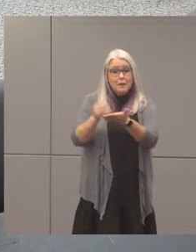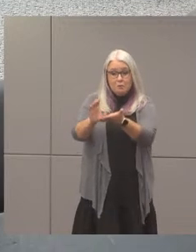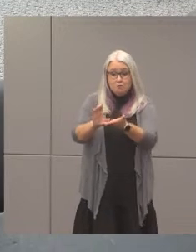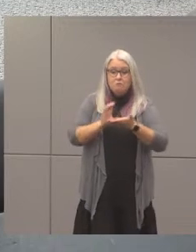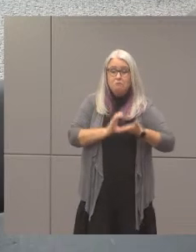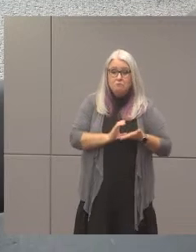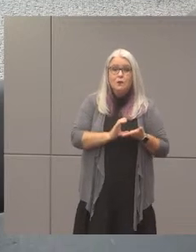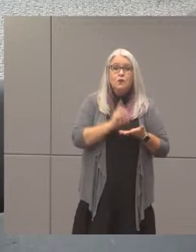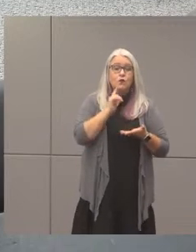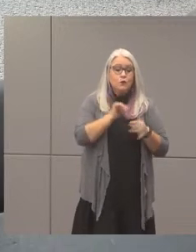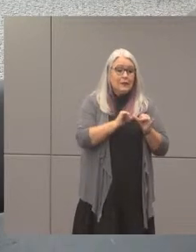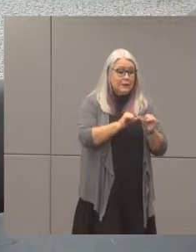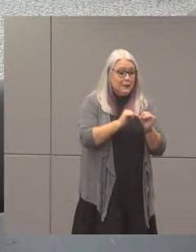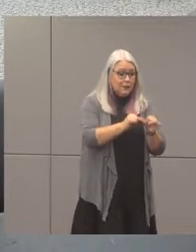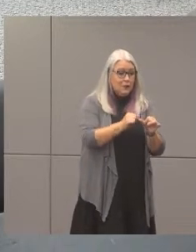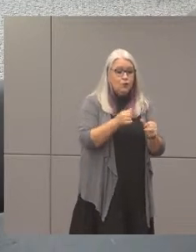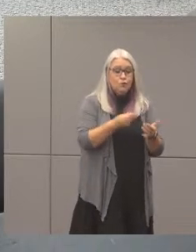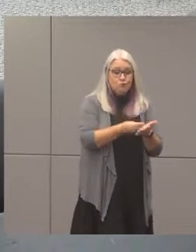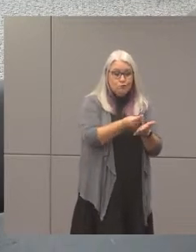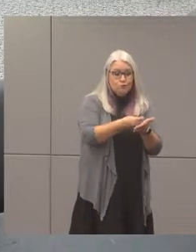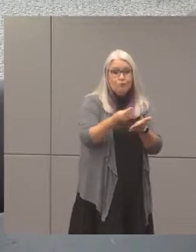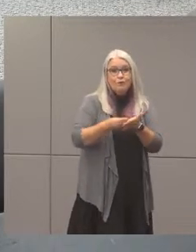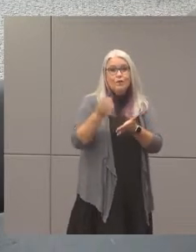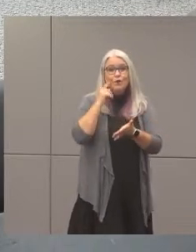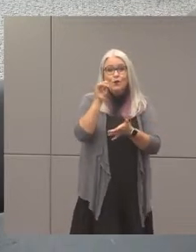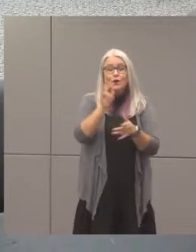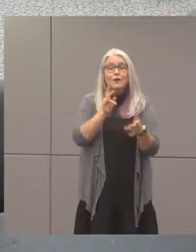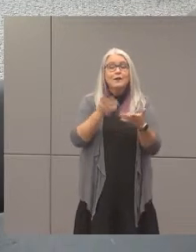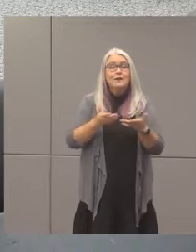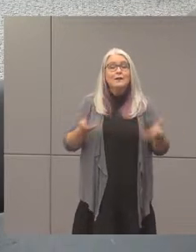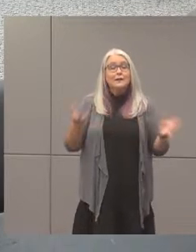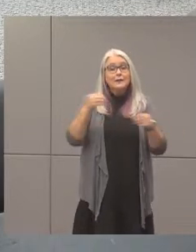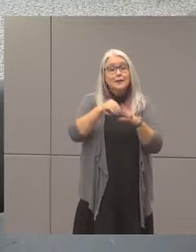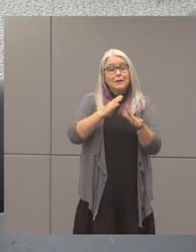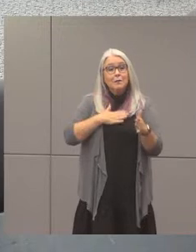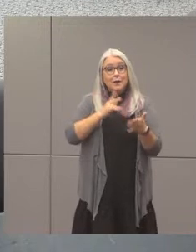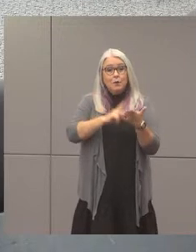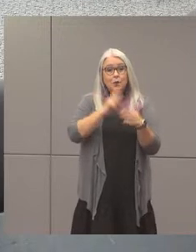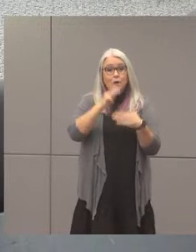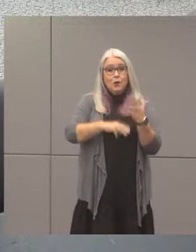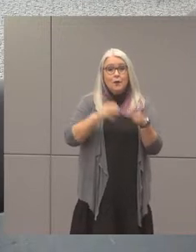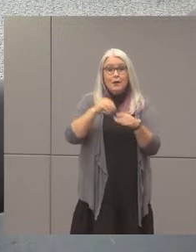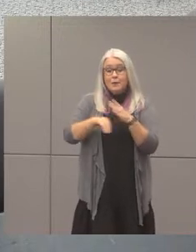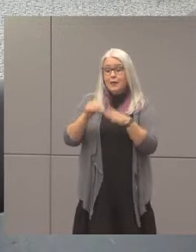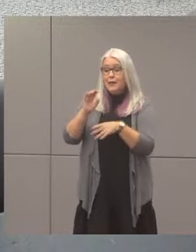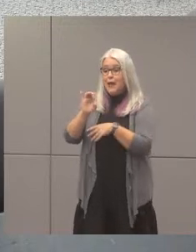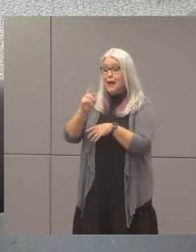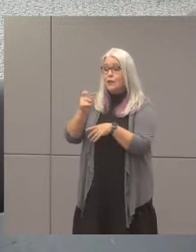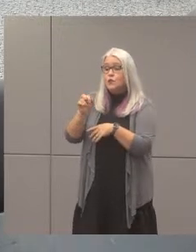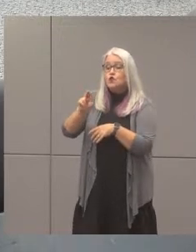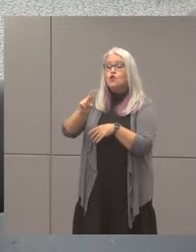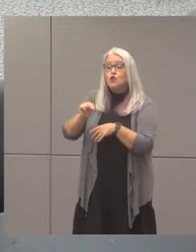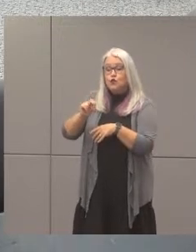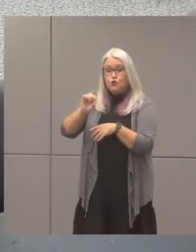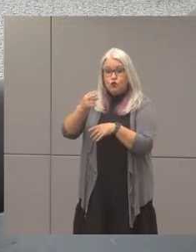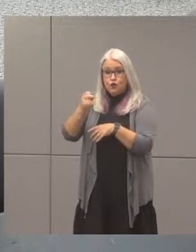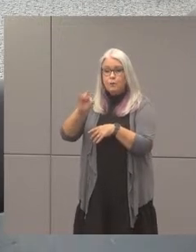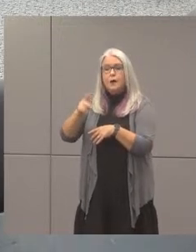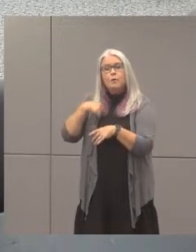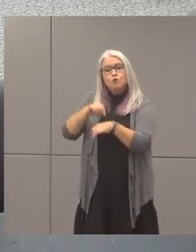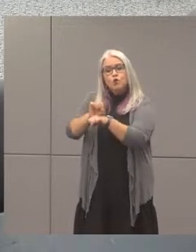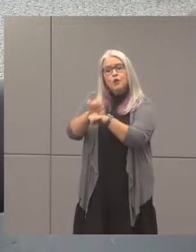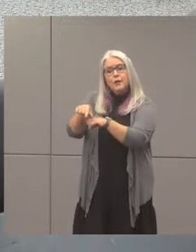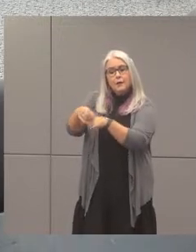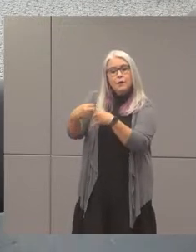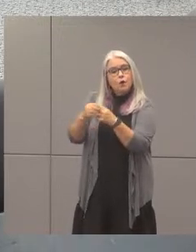on funding things that are needed for my program, as I'm in an externship right now, so I'm kind of working in an office where I'm